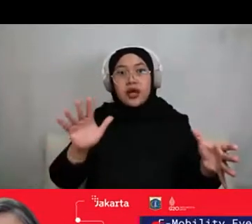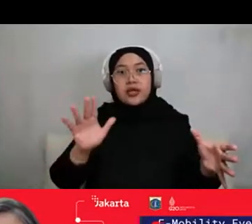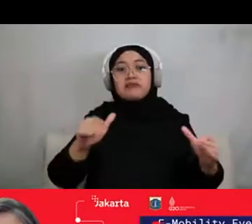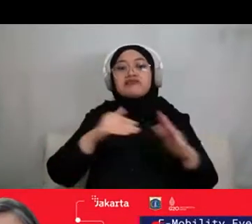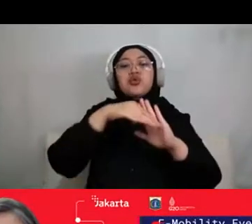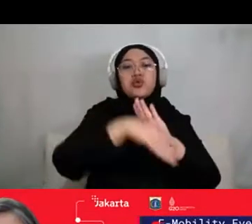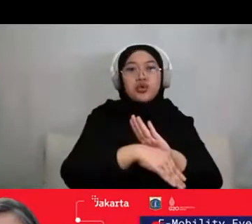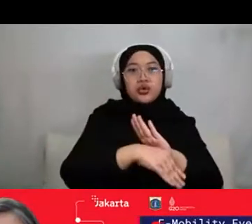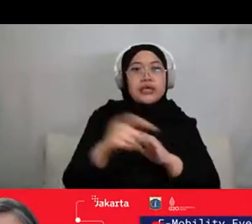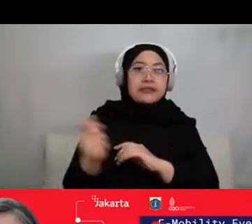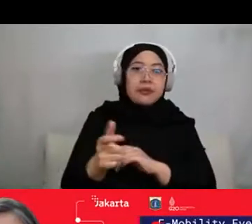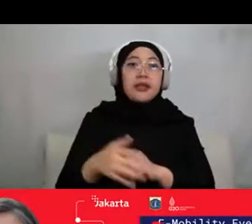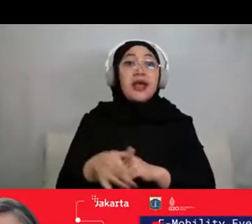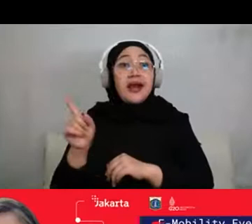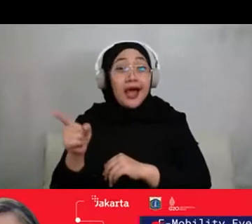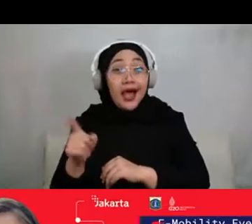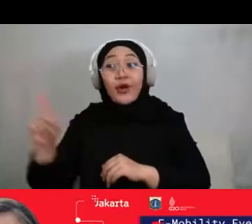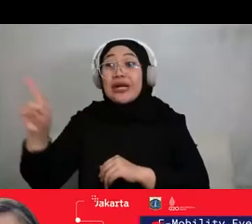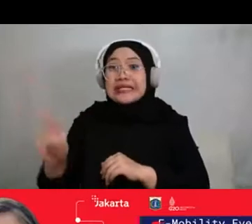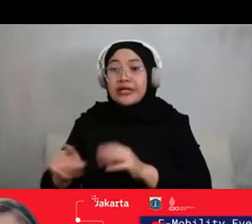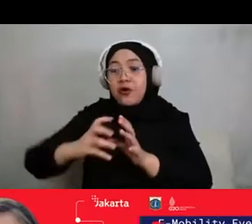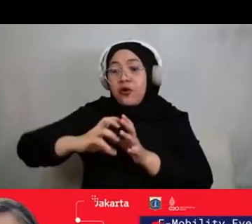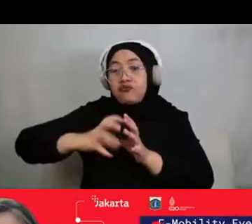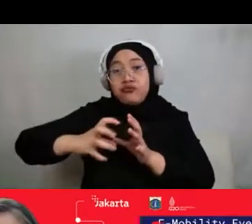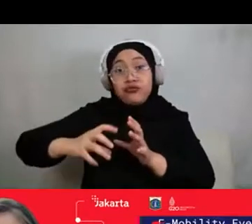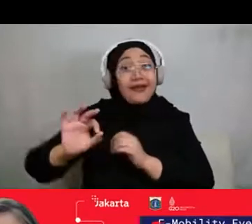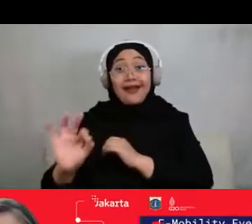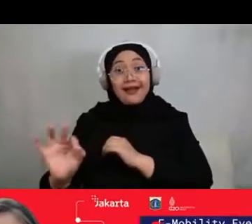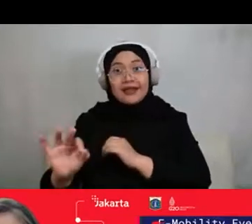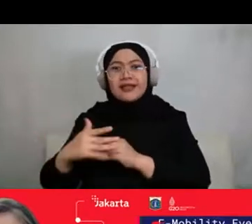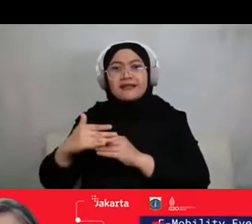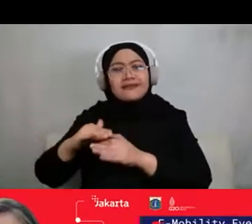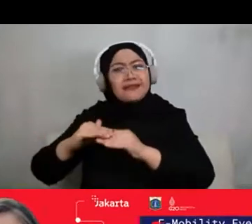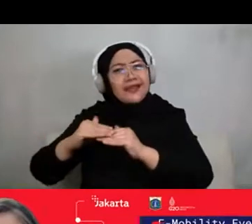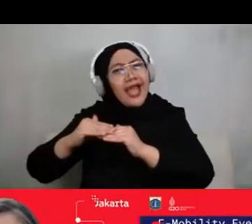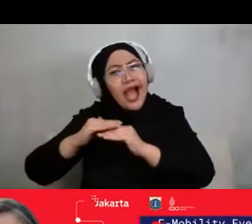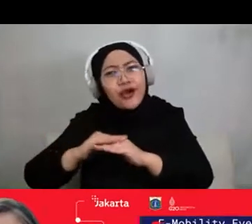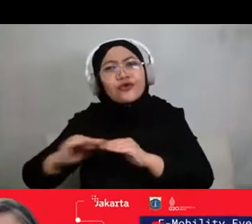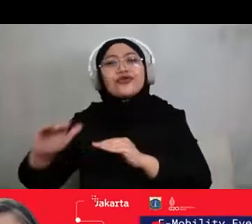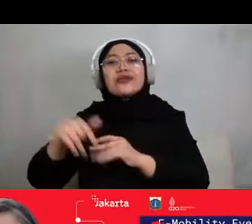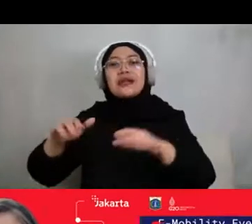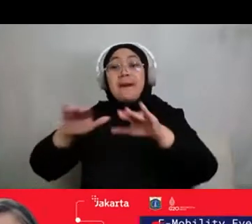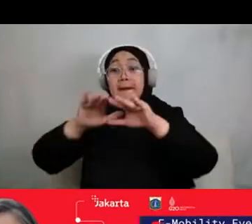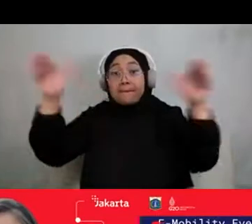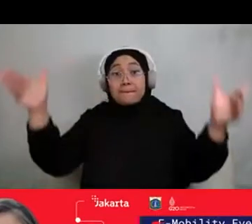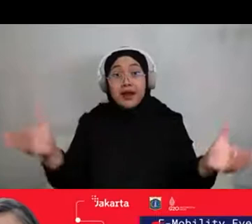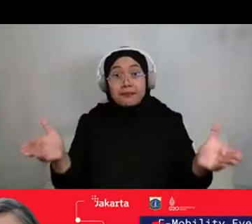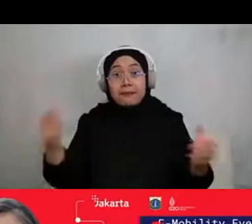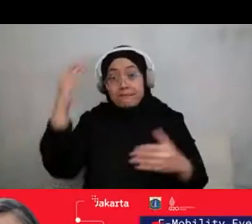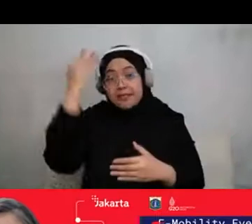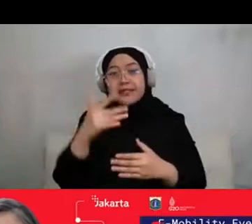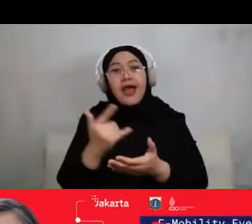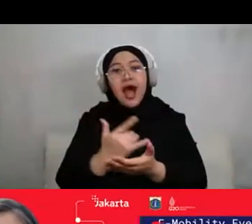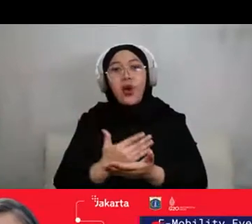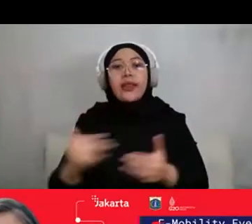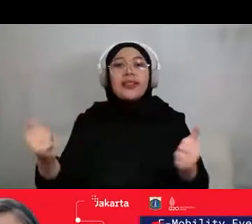vehicles, there is no such vibrations, harshness generated in the buses, with which the life of the bus will increase.